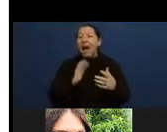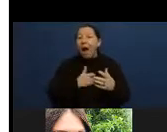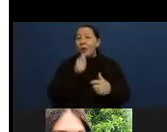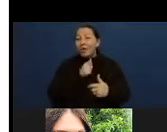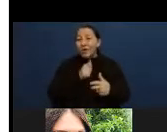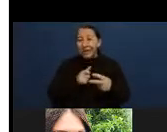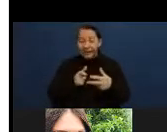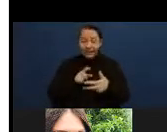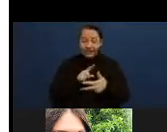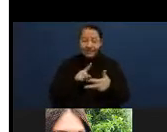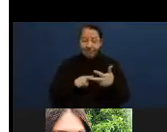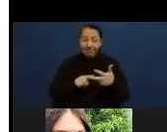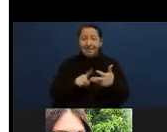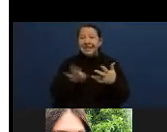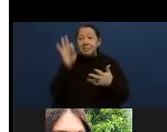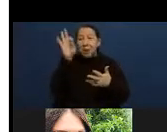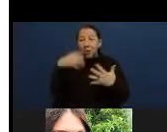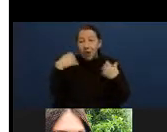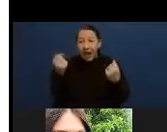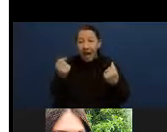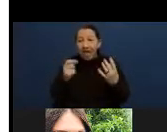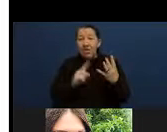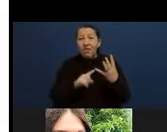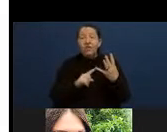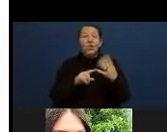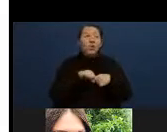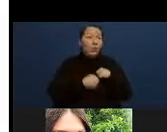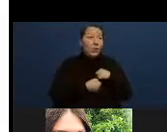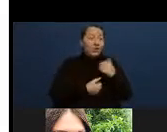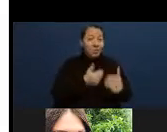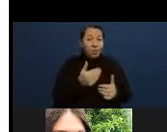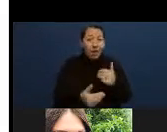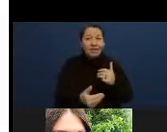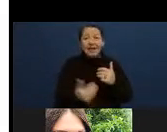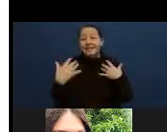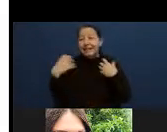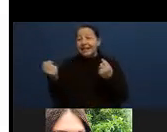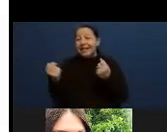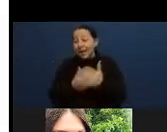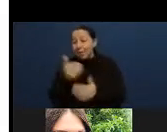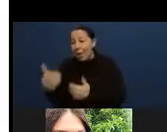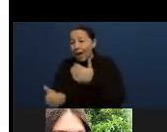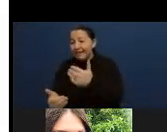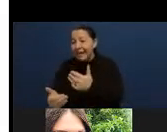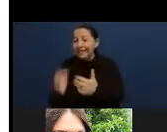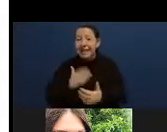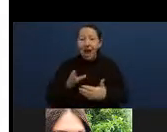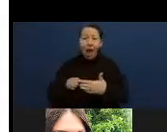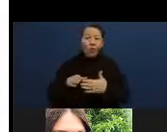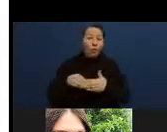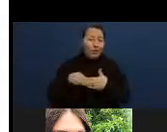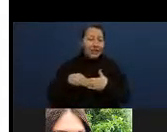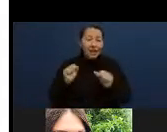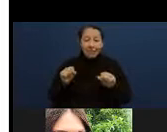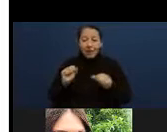our spiritual health with the grieving process, the healing process, our resiliency, and